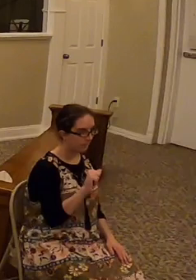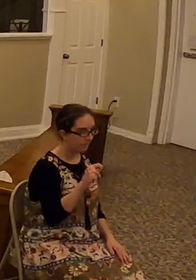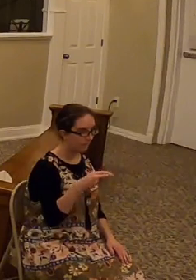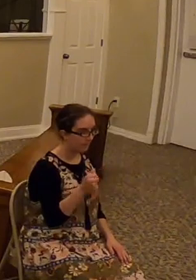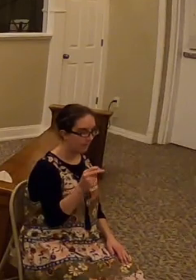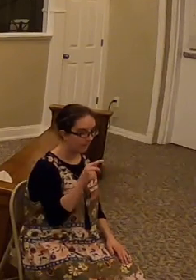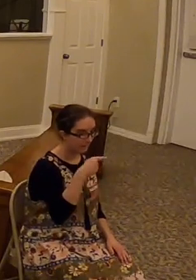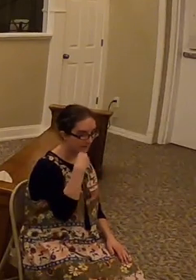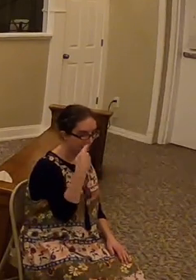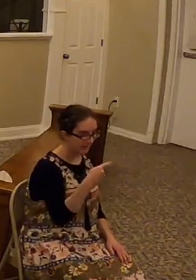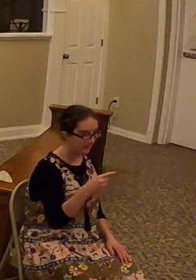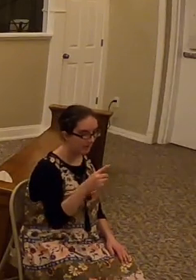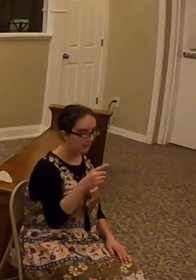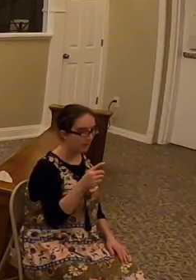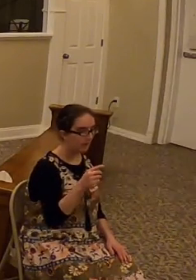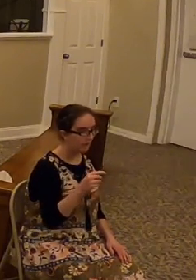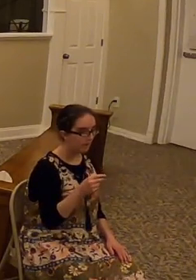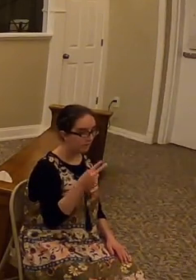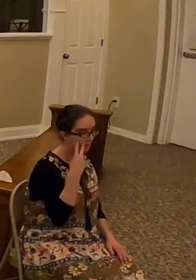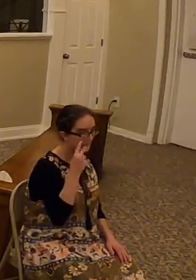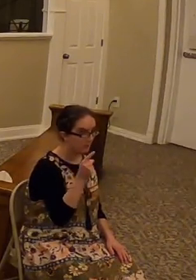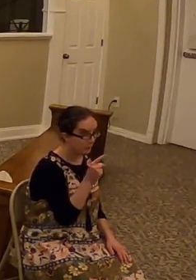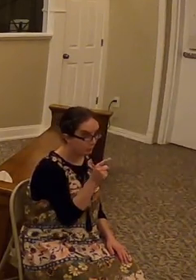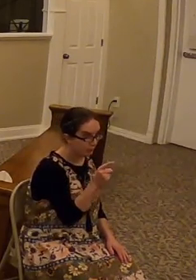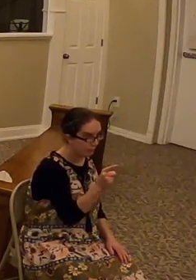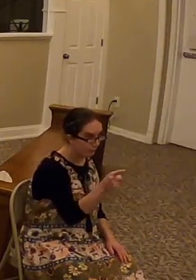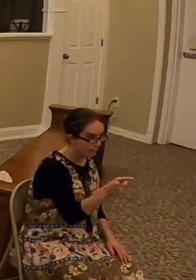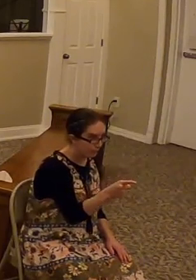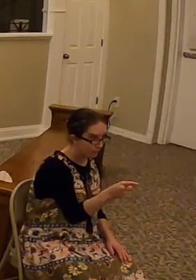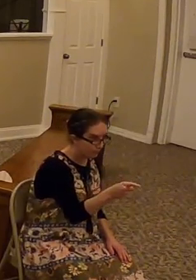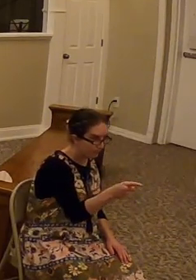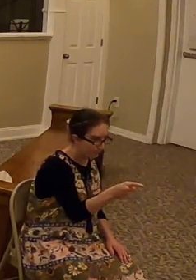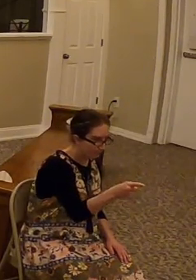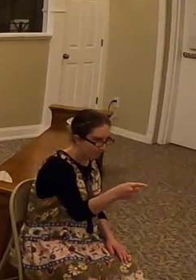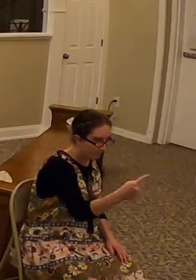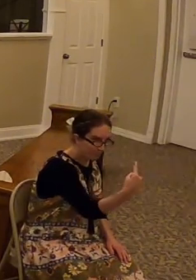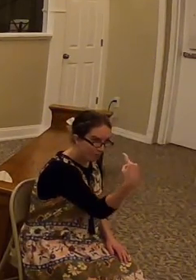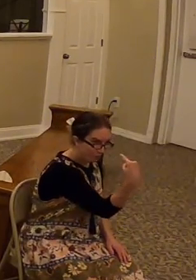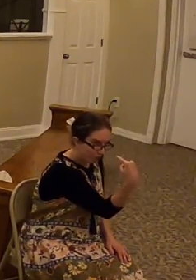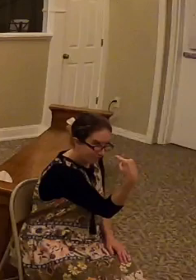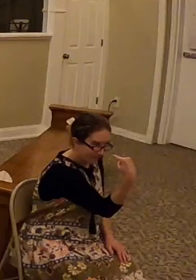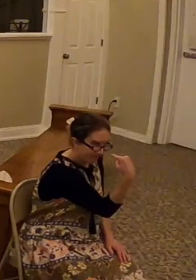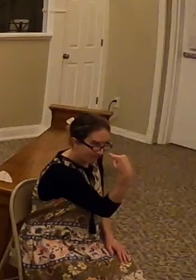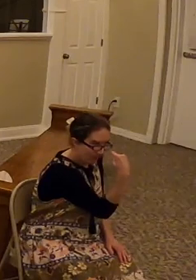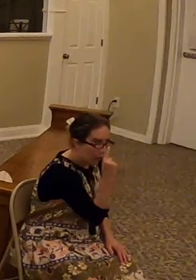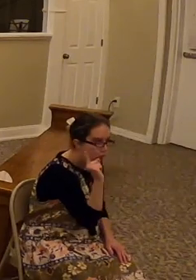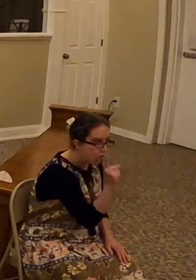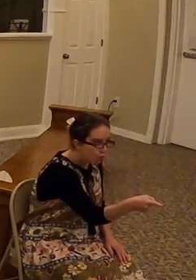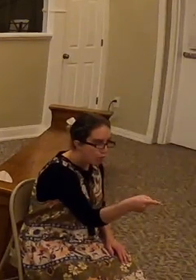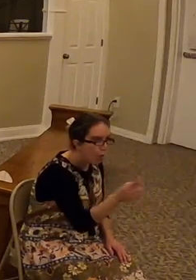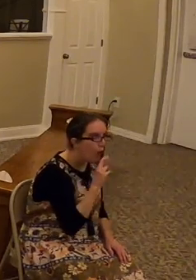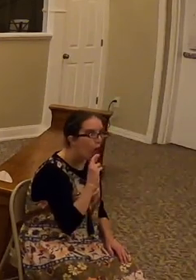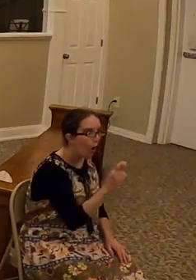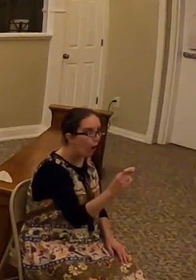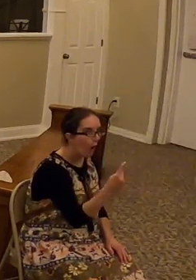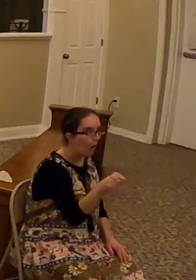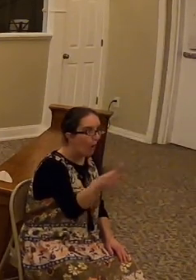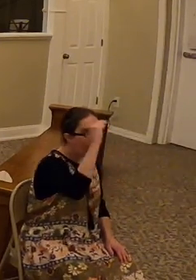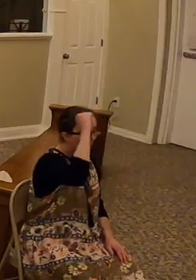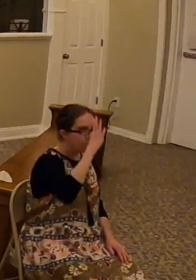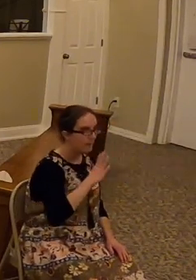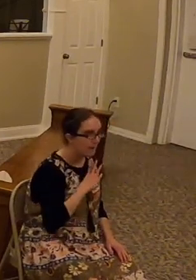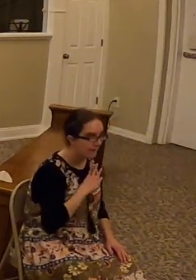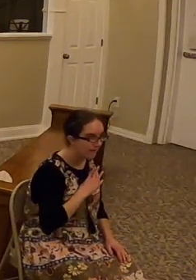Nathan said to David, and I can see that old bony Nathan finger pointing at his nose, thou art the